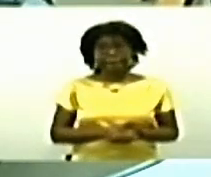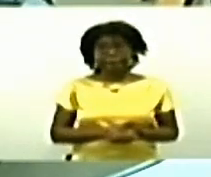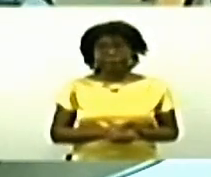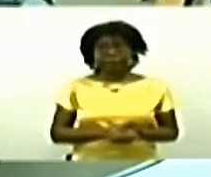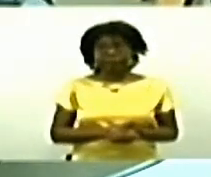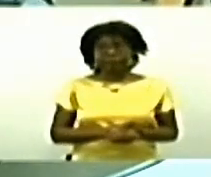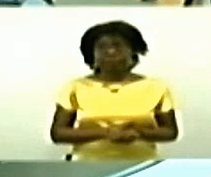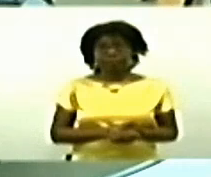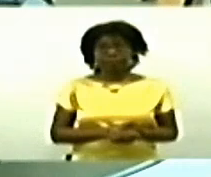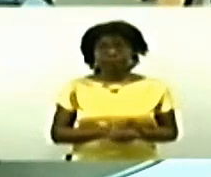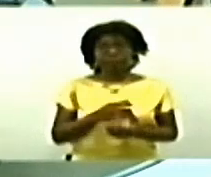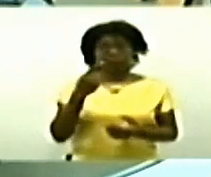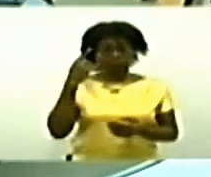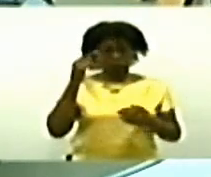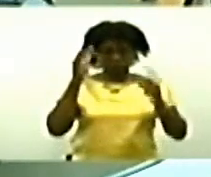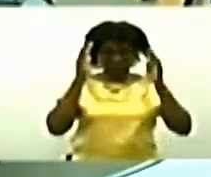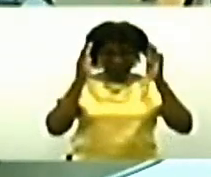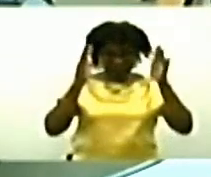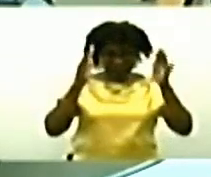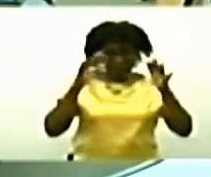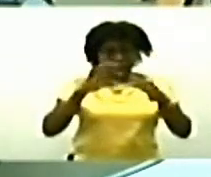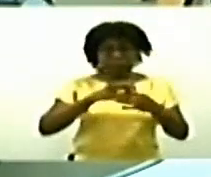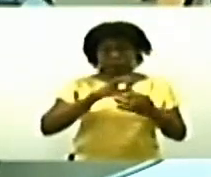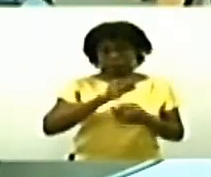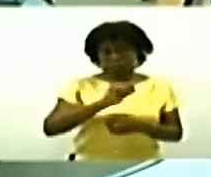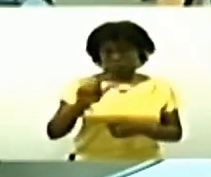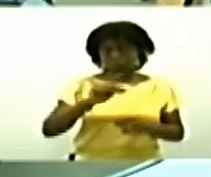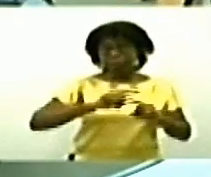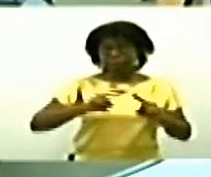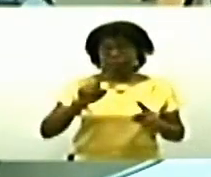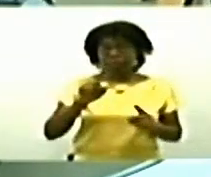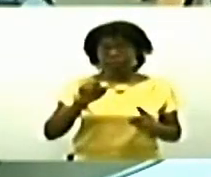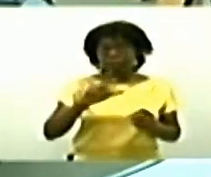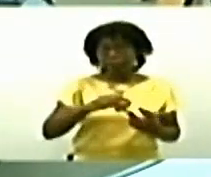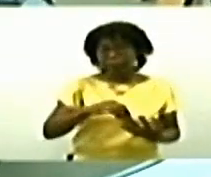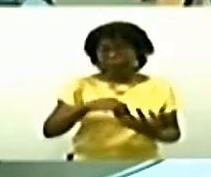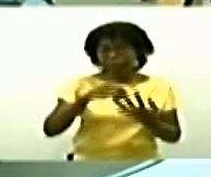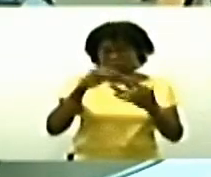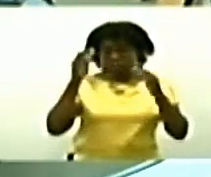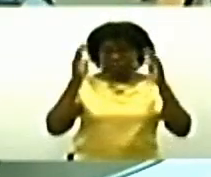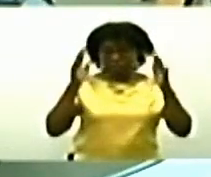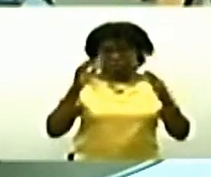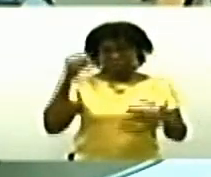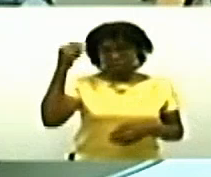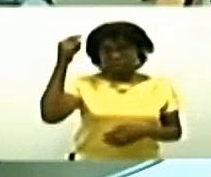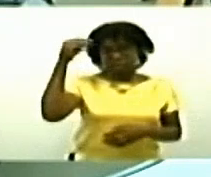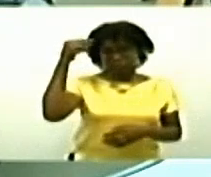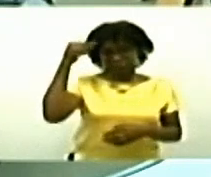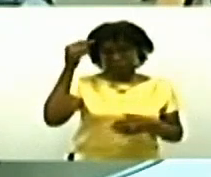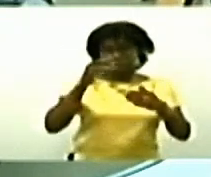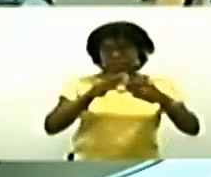and for the attention of all, but particularly for the attention of the government side.